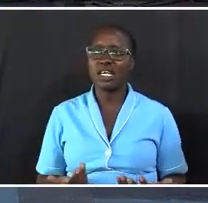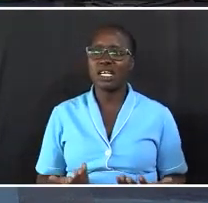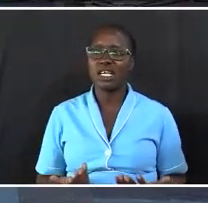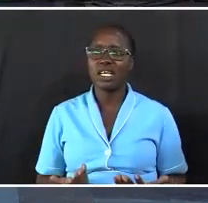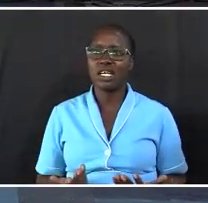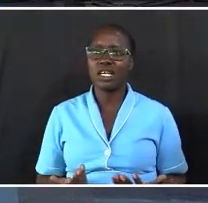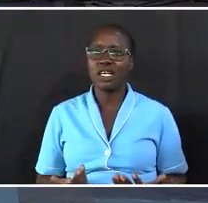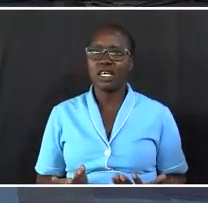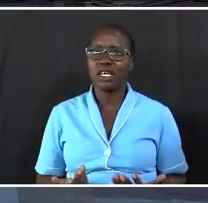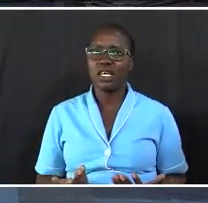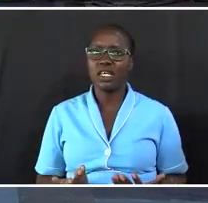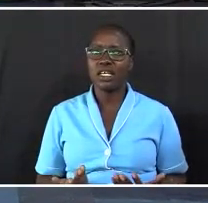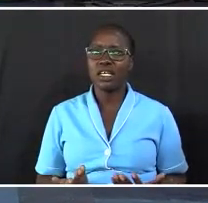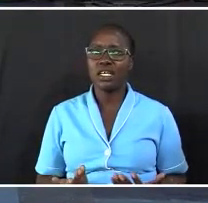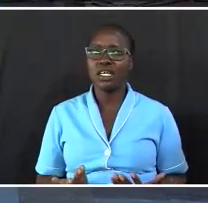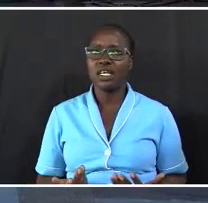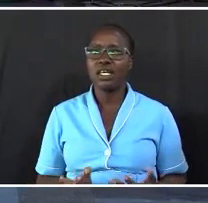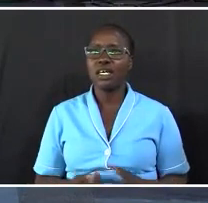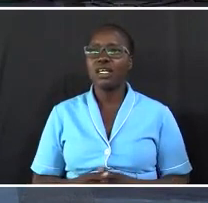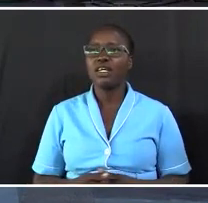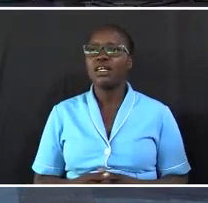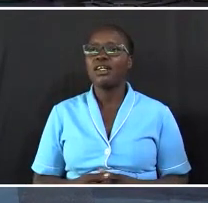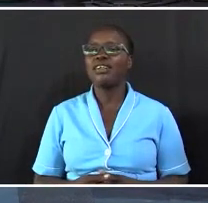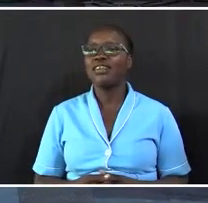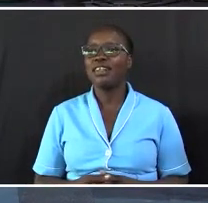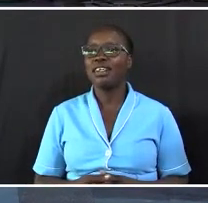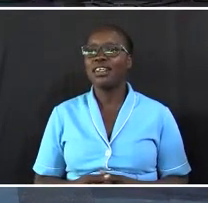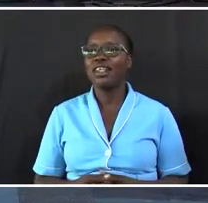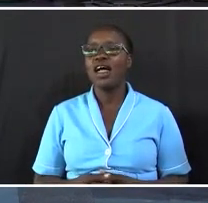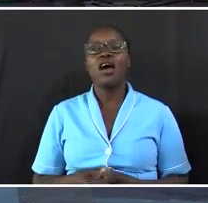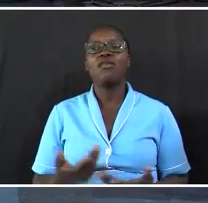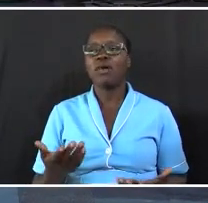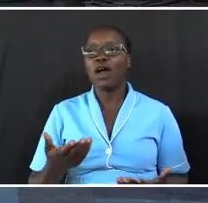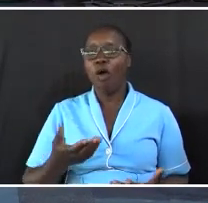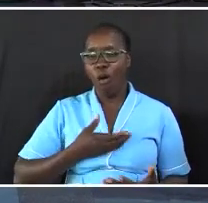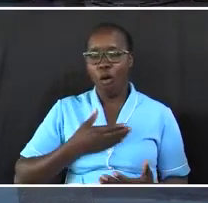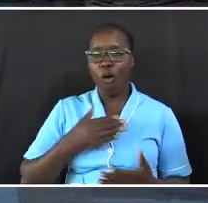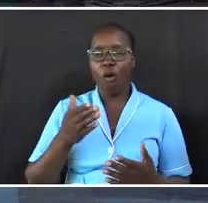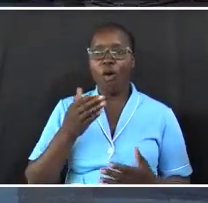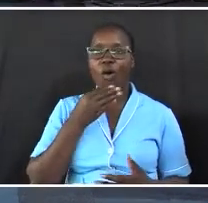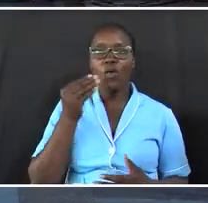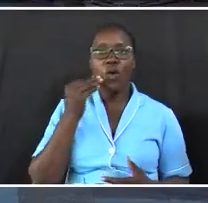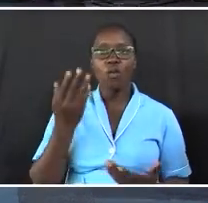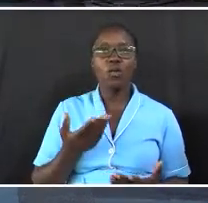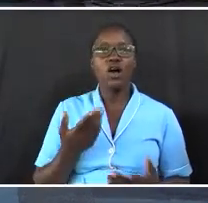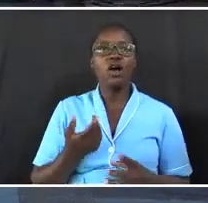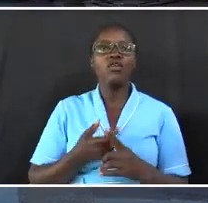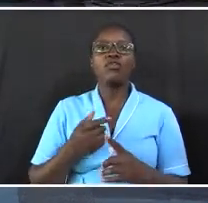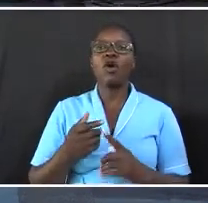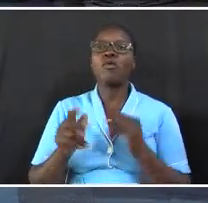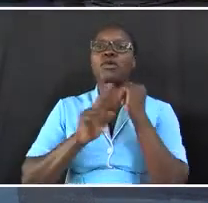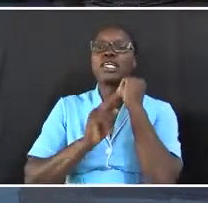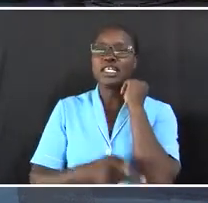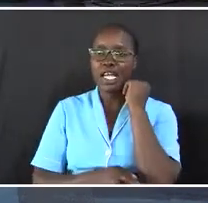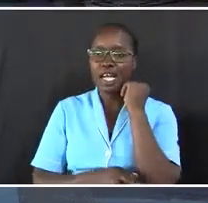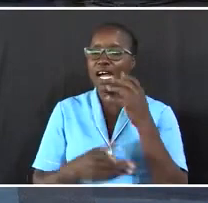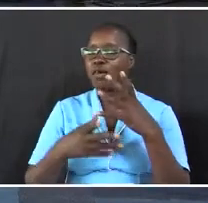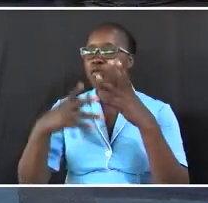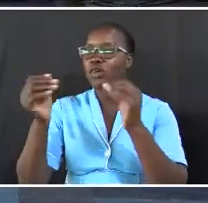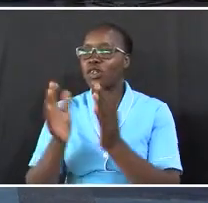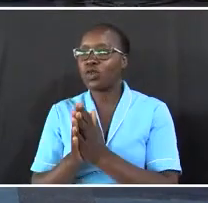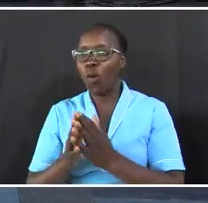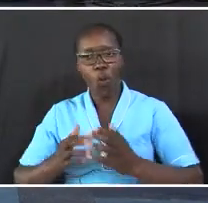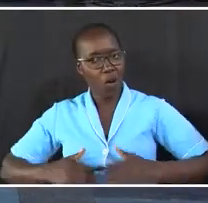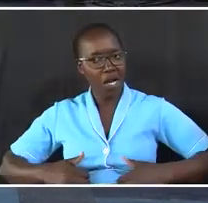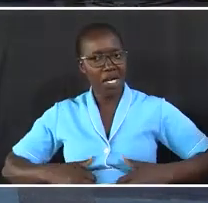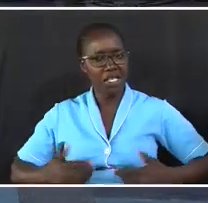might think I'm saying John has come from Kisii. No, let me use my own place. I have been sent from Kirinyaga and I'm supposed to go to